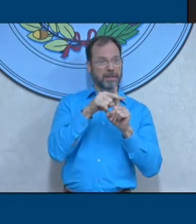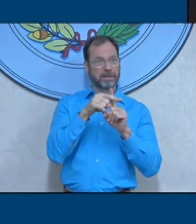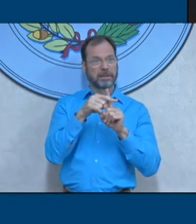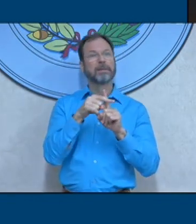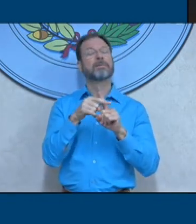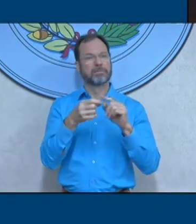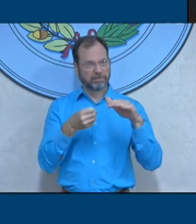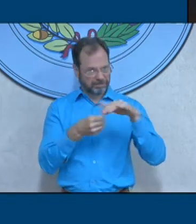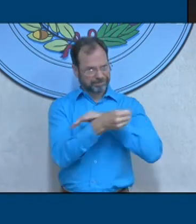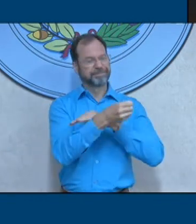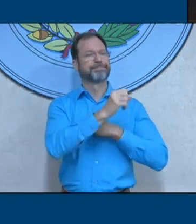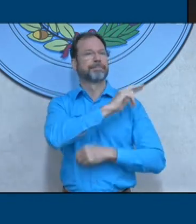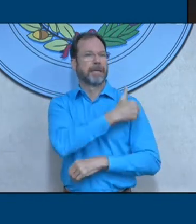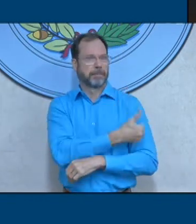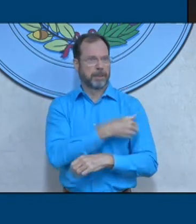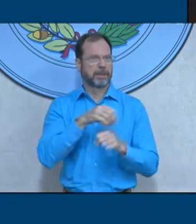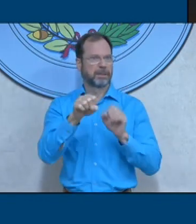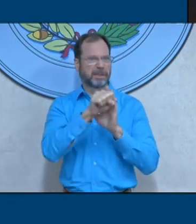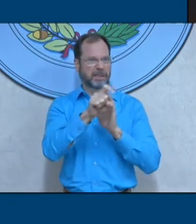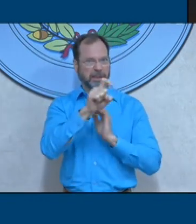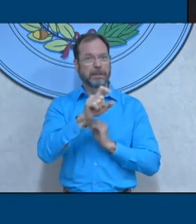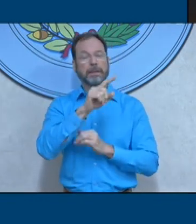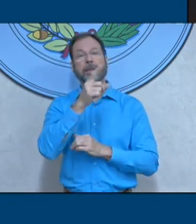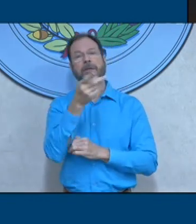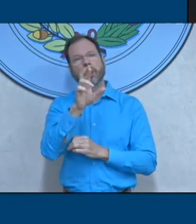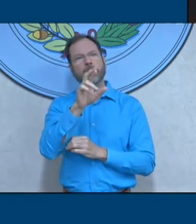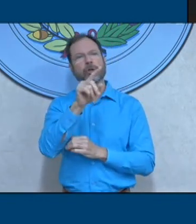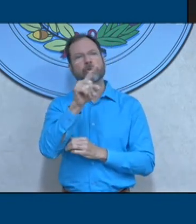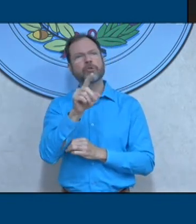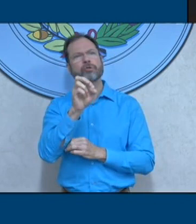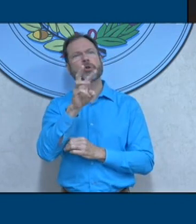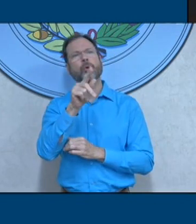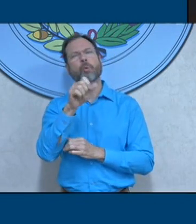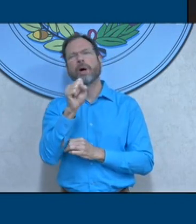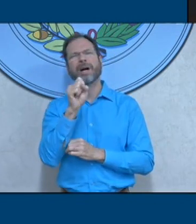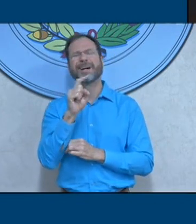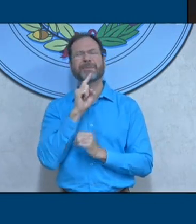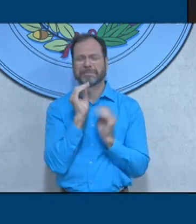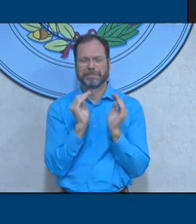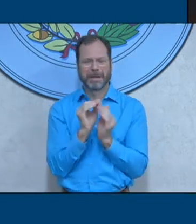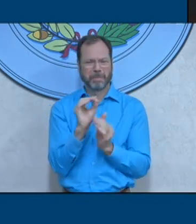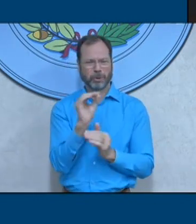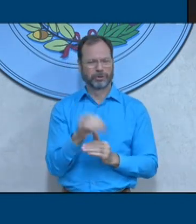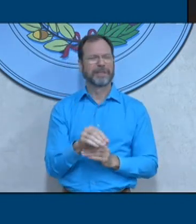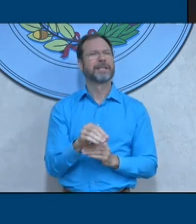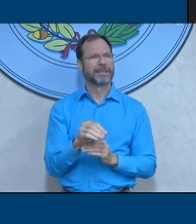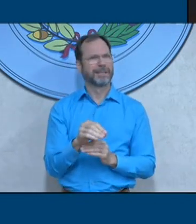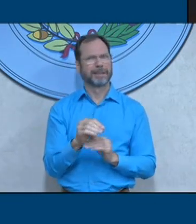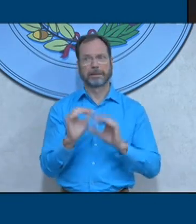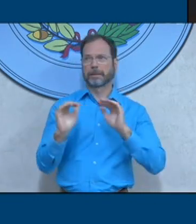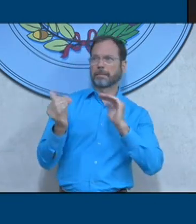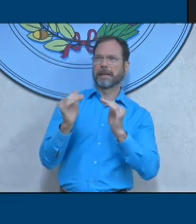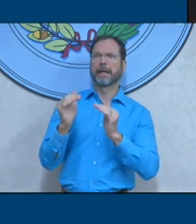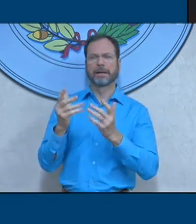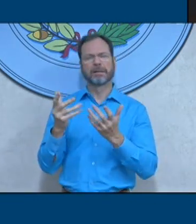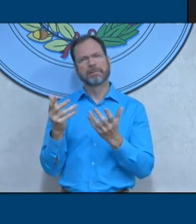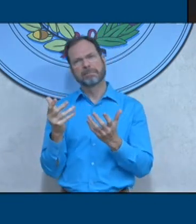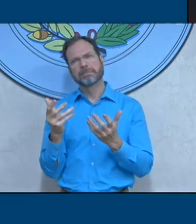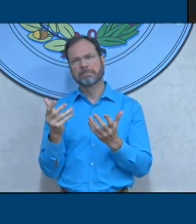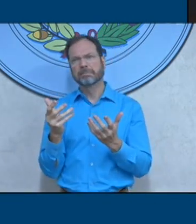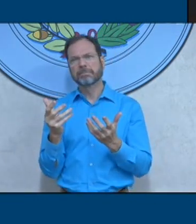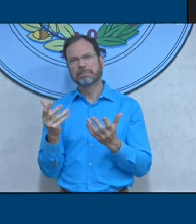are hospitalized in the state of Texas. As Dr. Zerwas will explain, that's really a very small percentage of people,